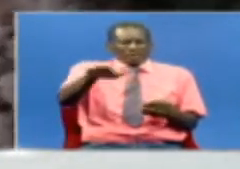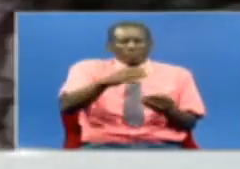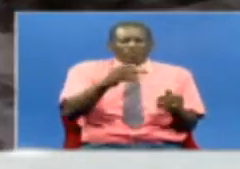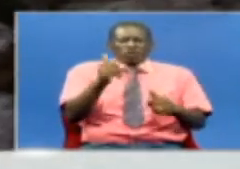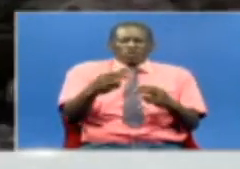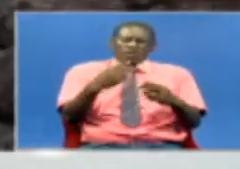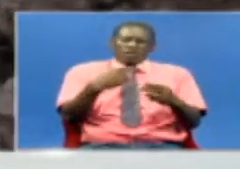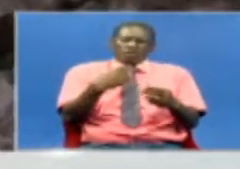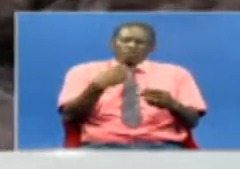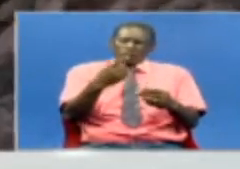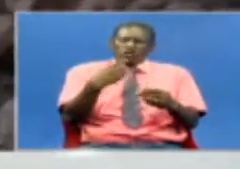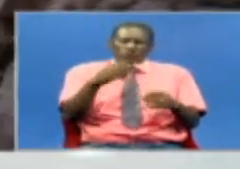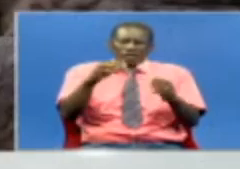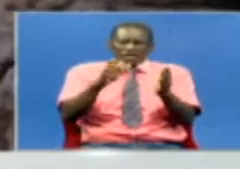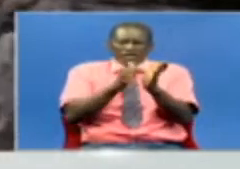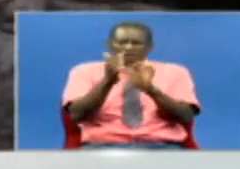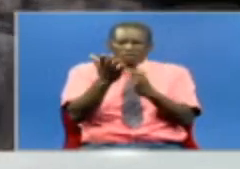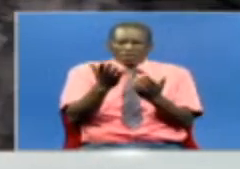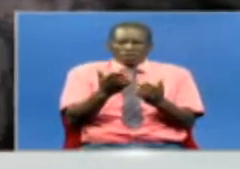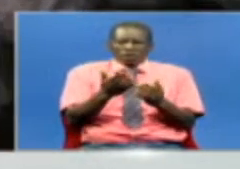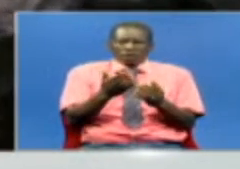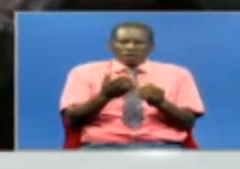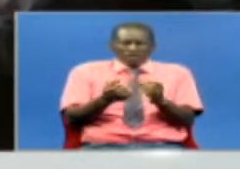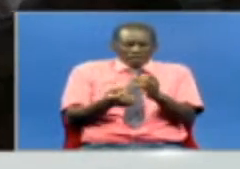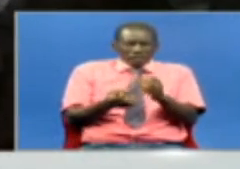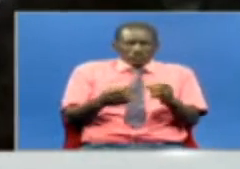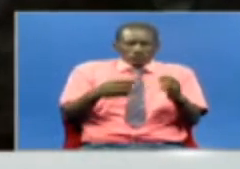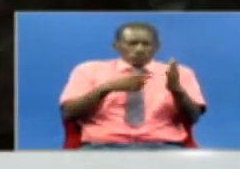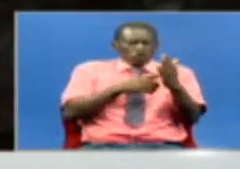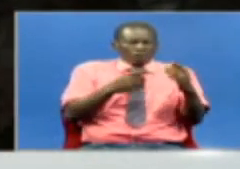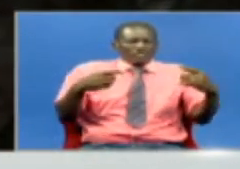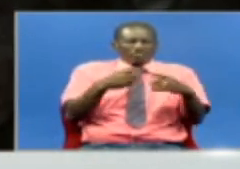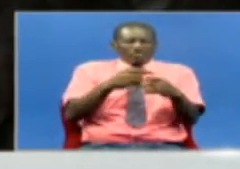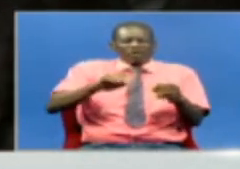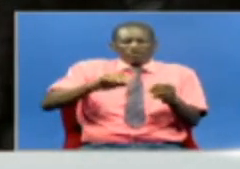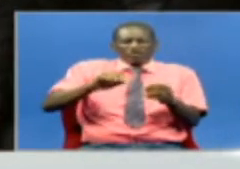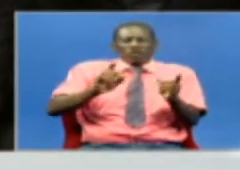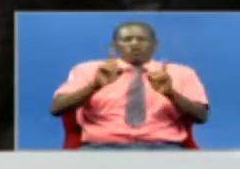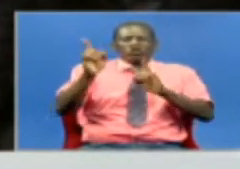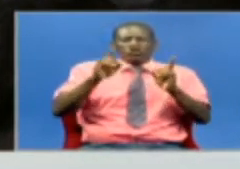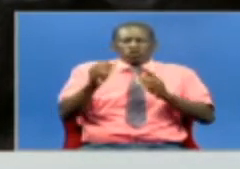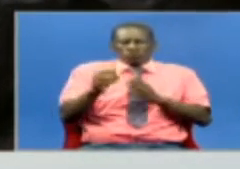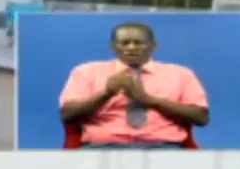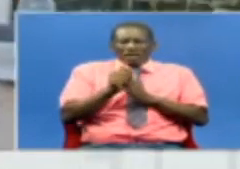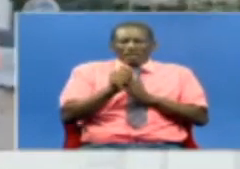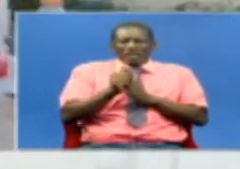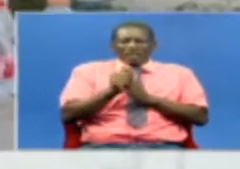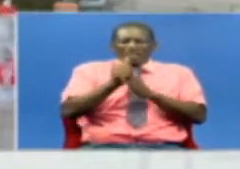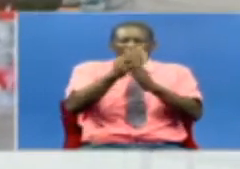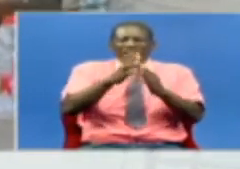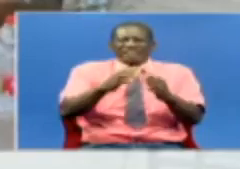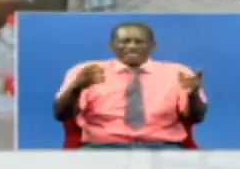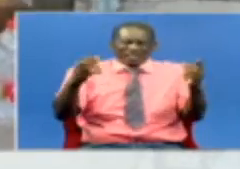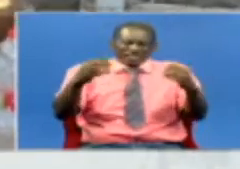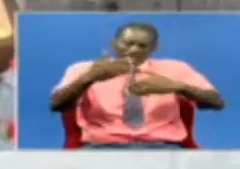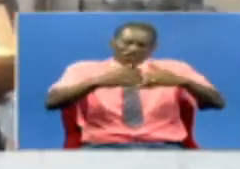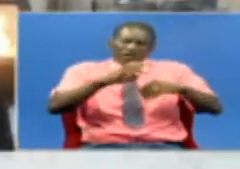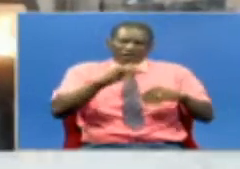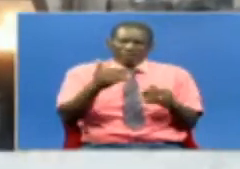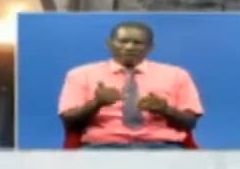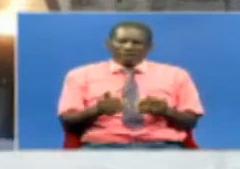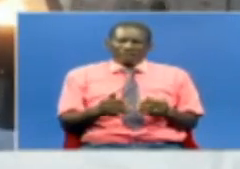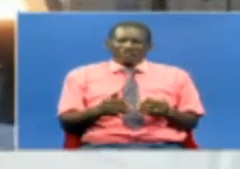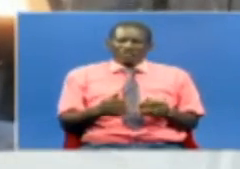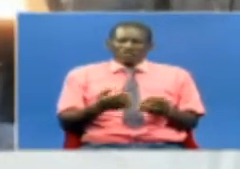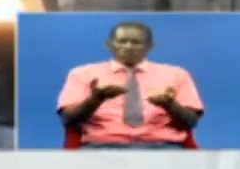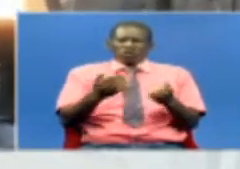mentioned in the Bible is captured by our various tour guides were not far apart. Well, if you want to understand Jerusalem, you still need to walk around